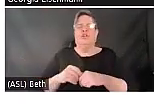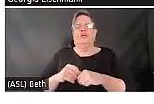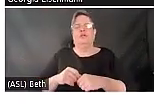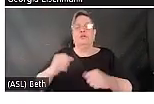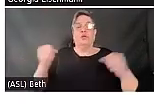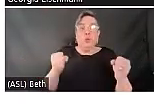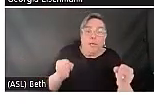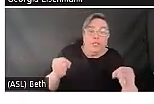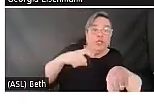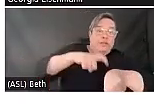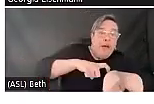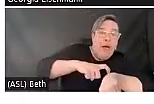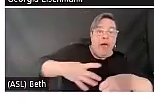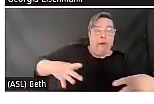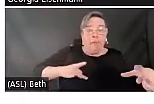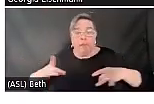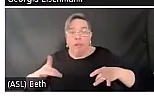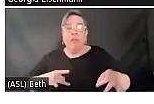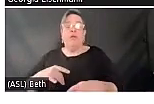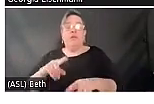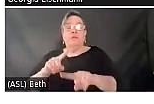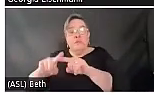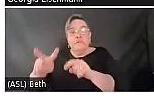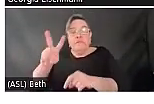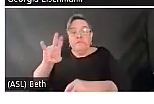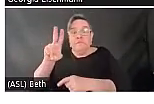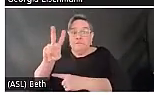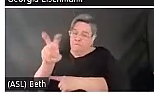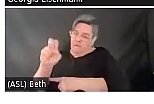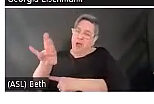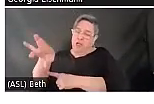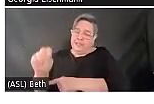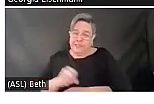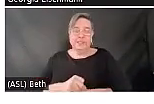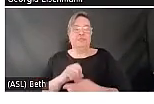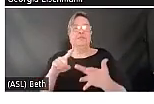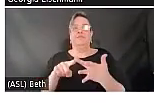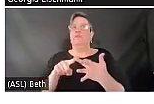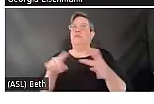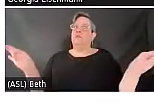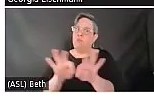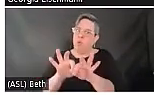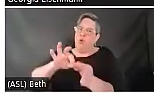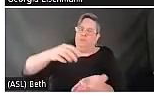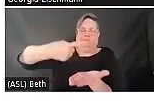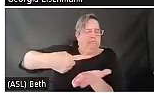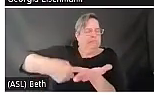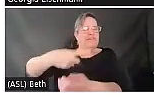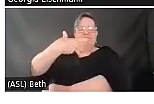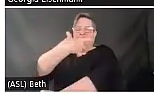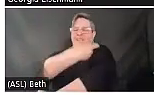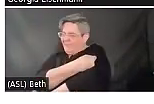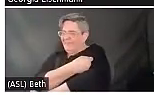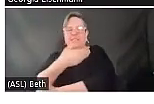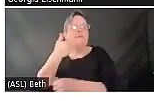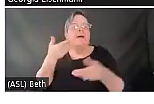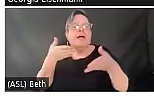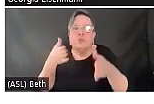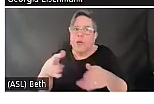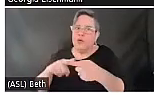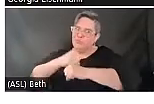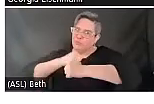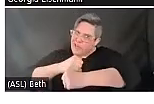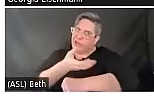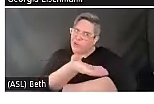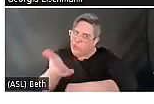at vaccines, and because obviously that's the best thing anybody can do to protect themselves and their family. And then we'll circle back and